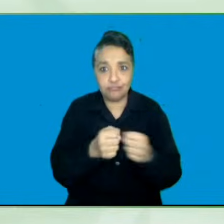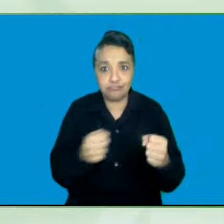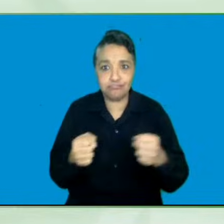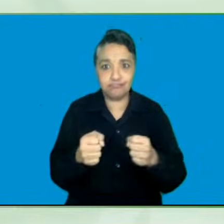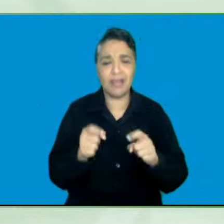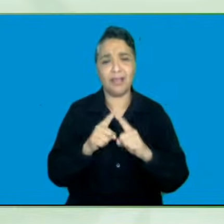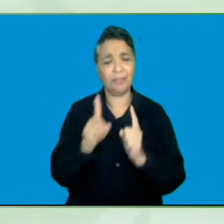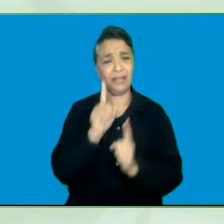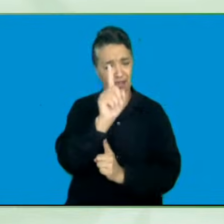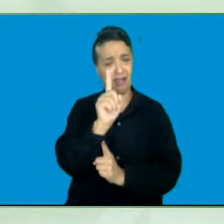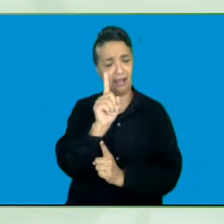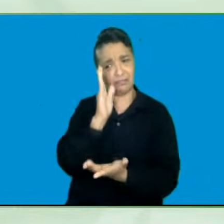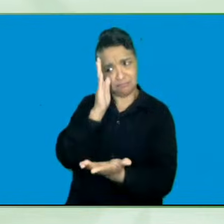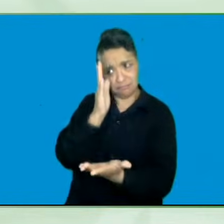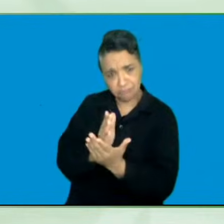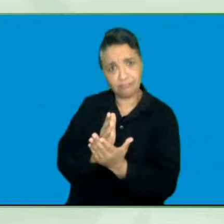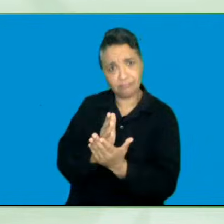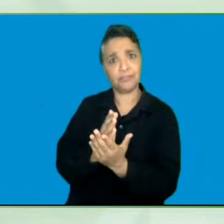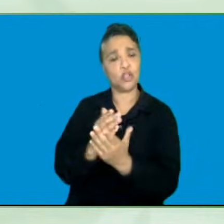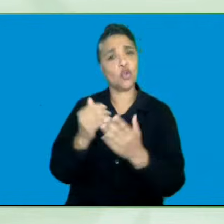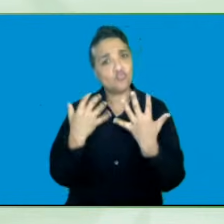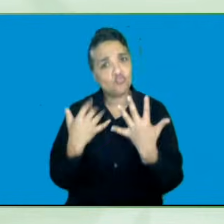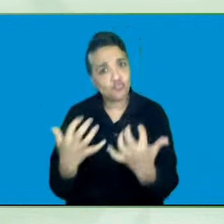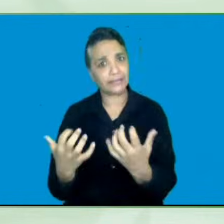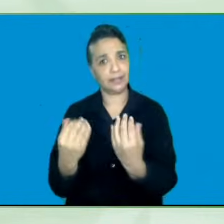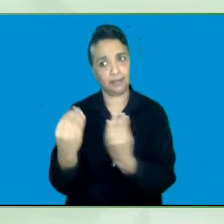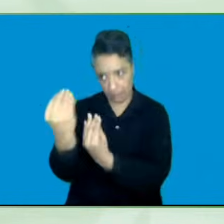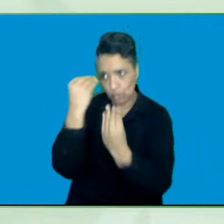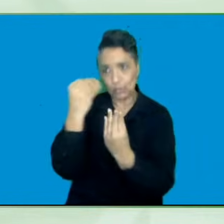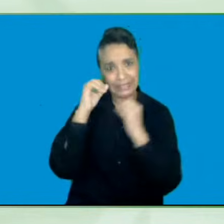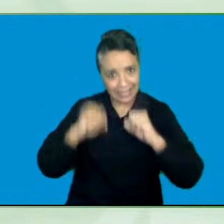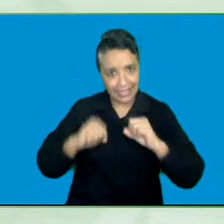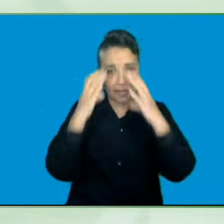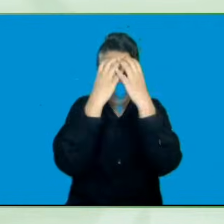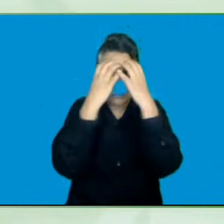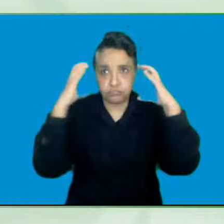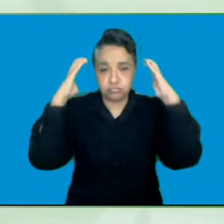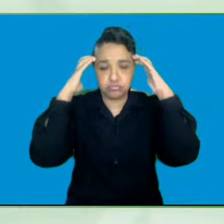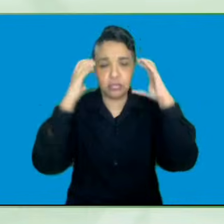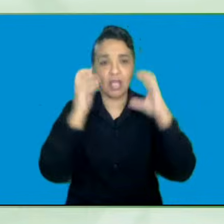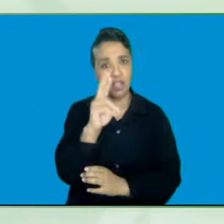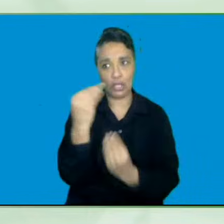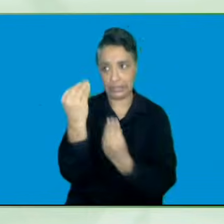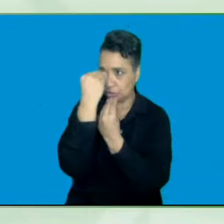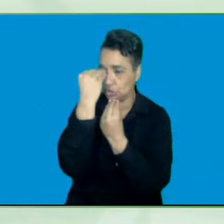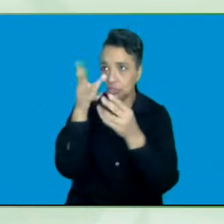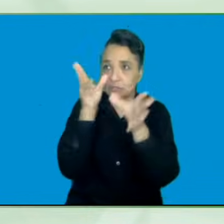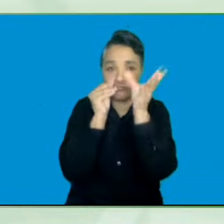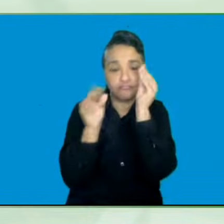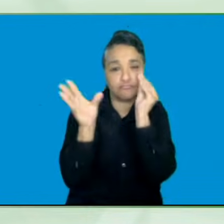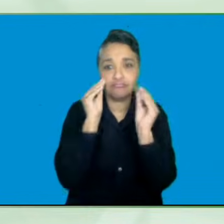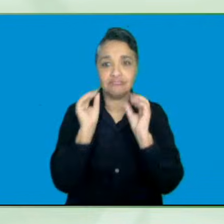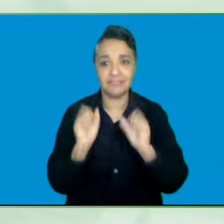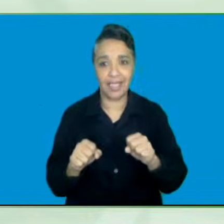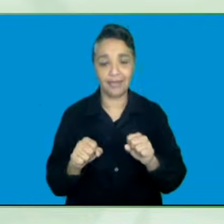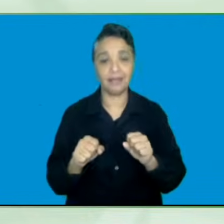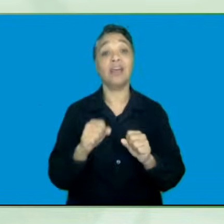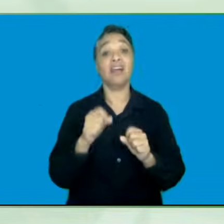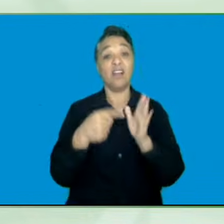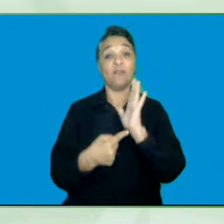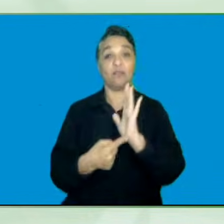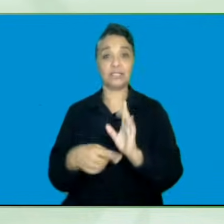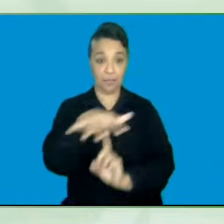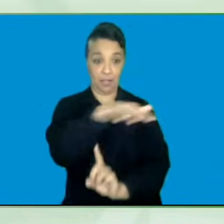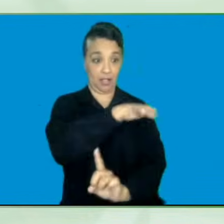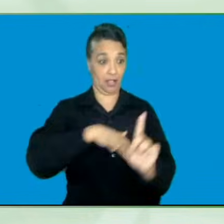in vocational education and training. And the reason for this is that, once we move from the real environment to a